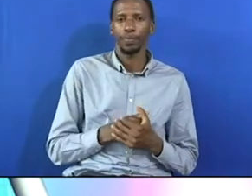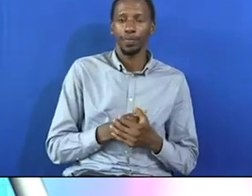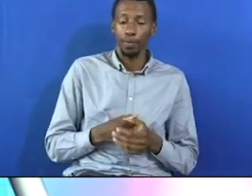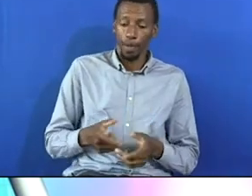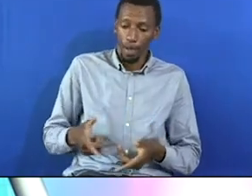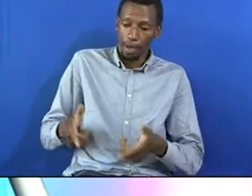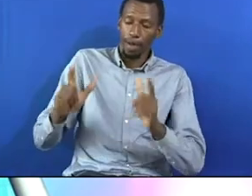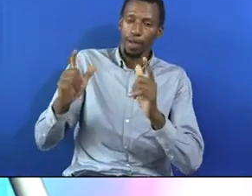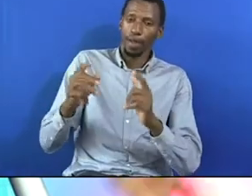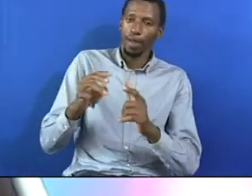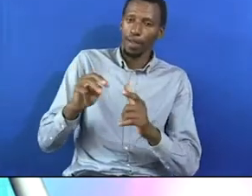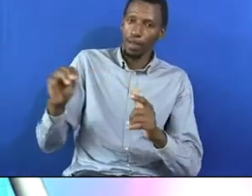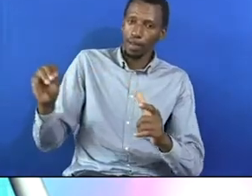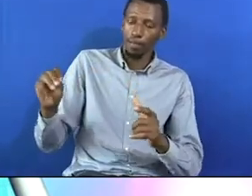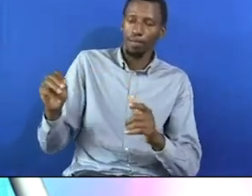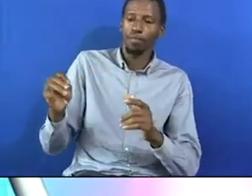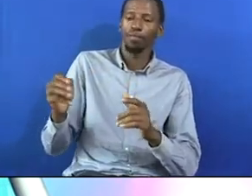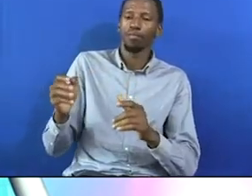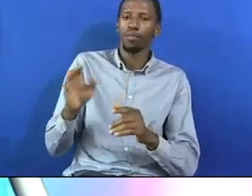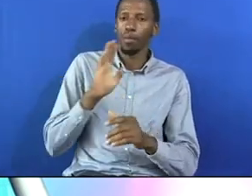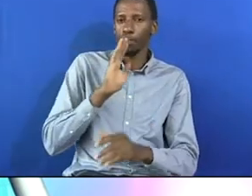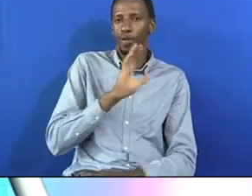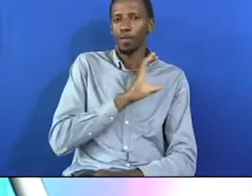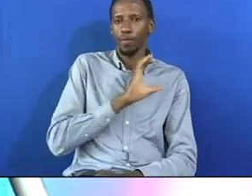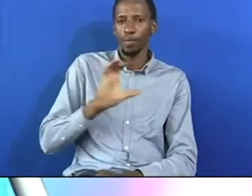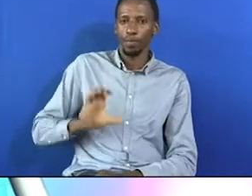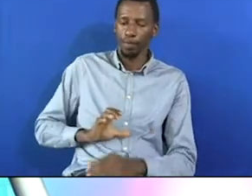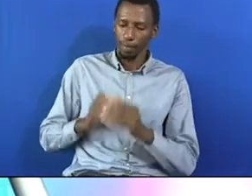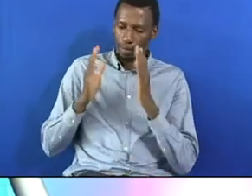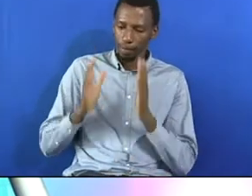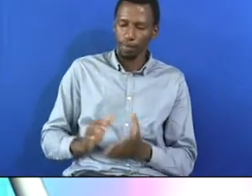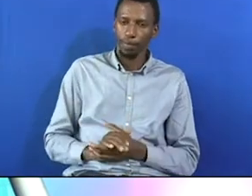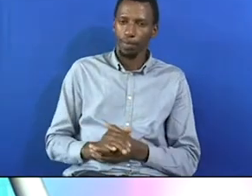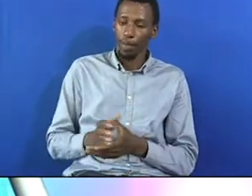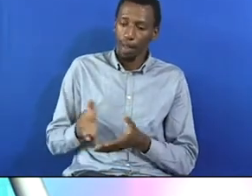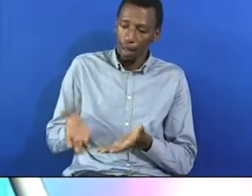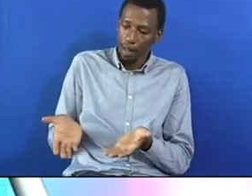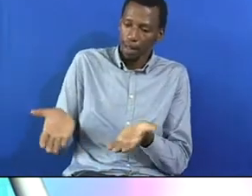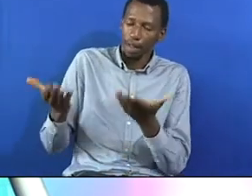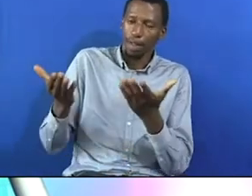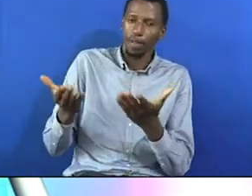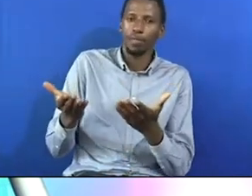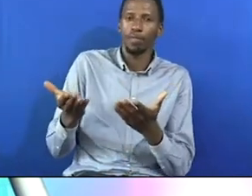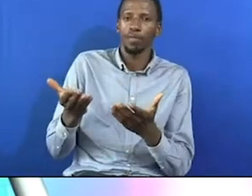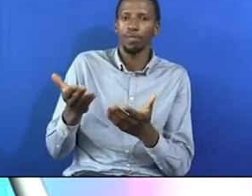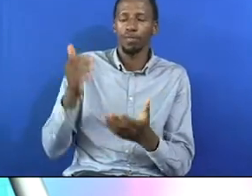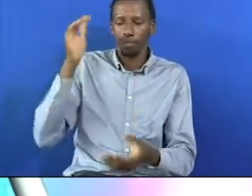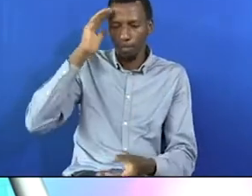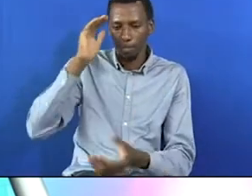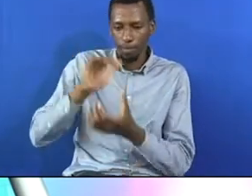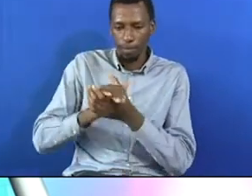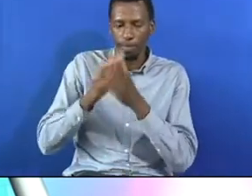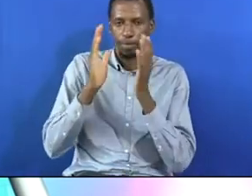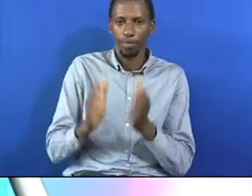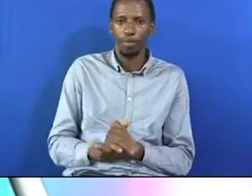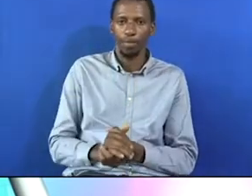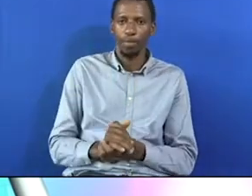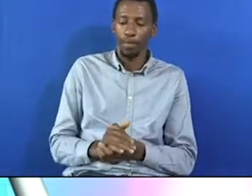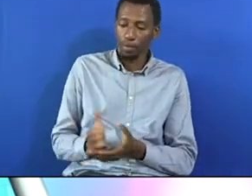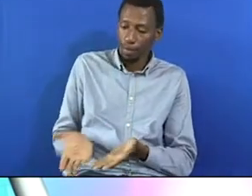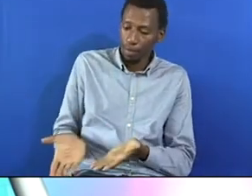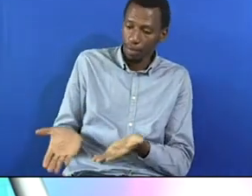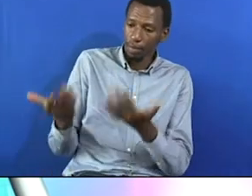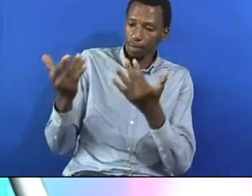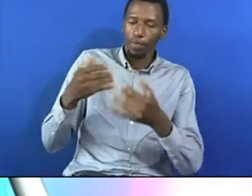Allow them to be Christians. Allow them to be believers. Allow them to enjoy